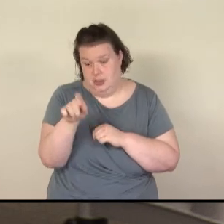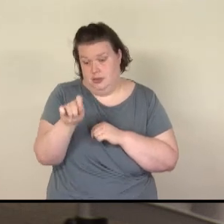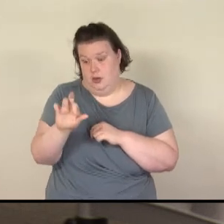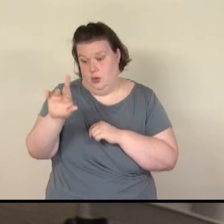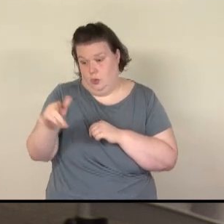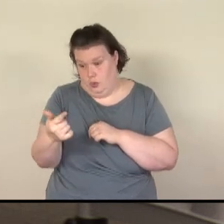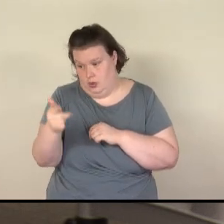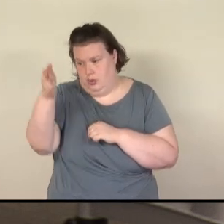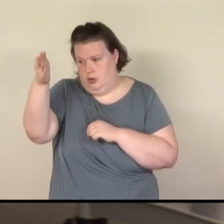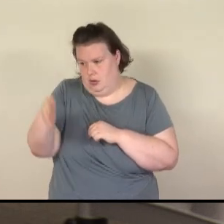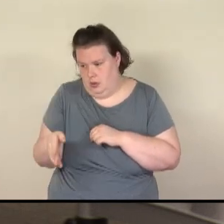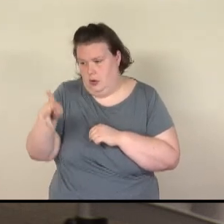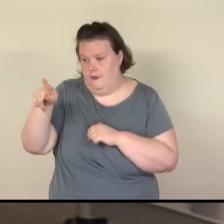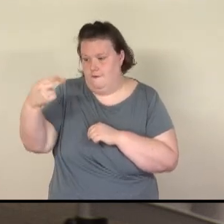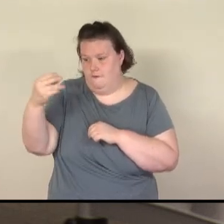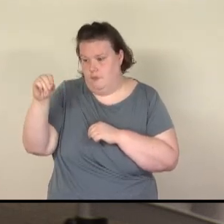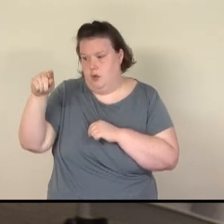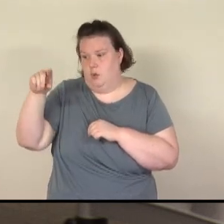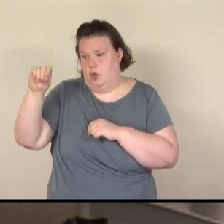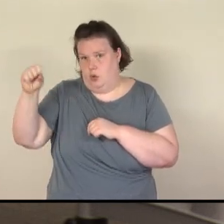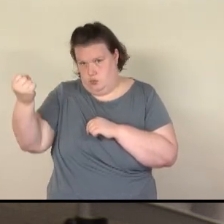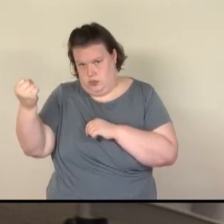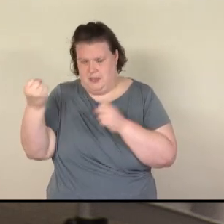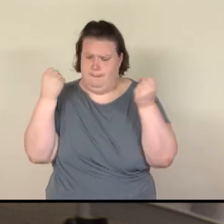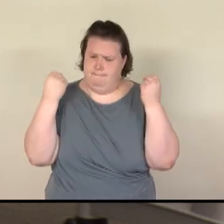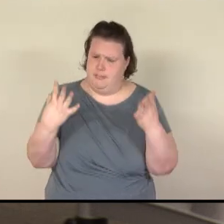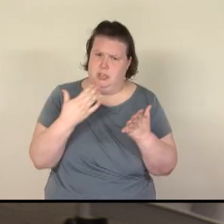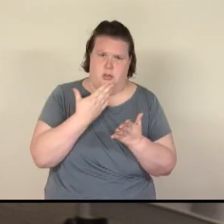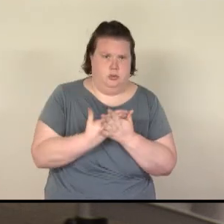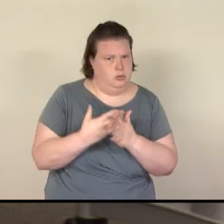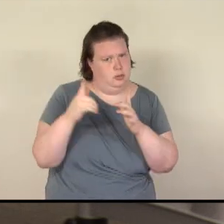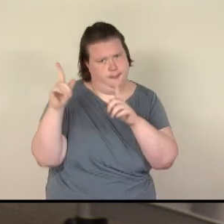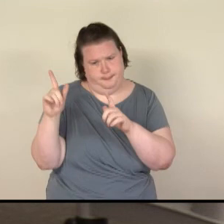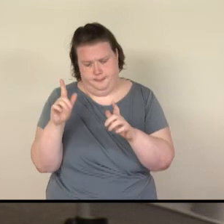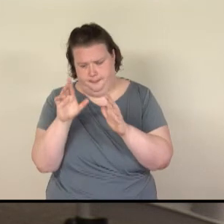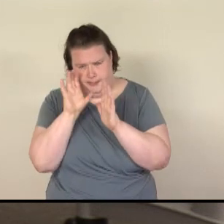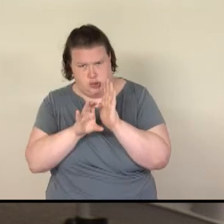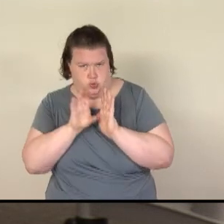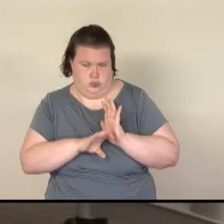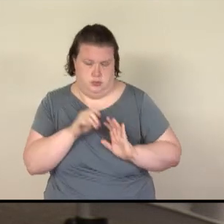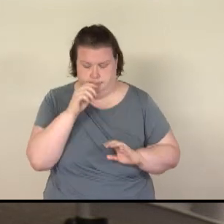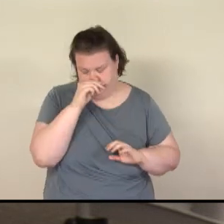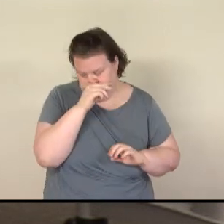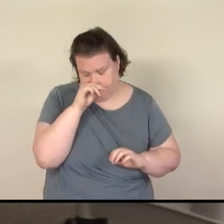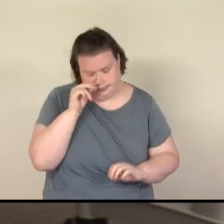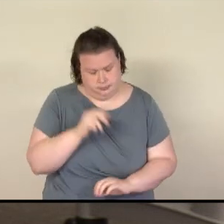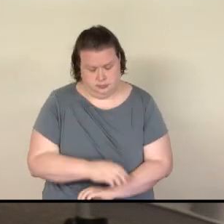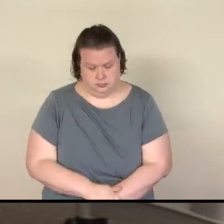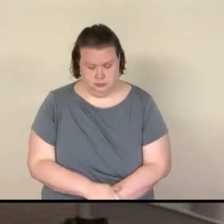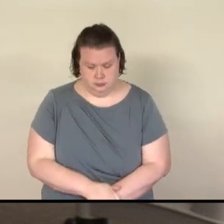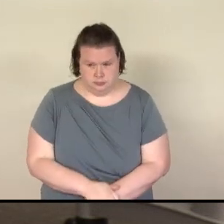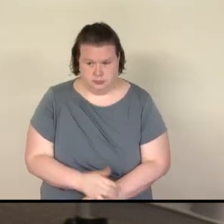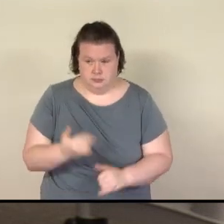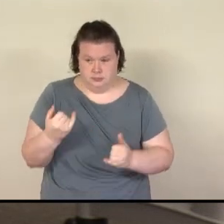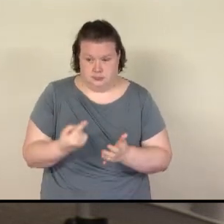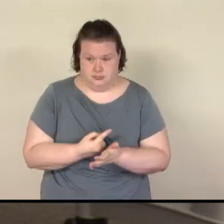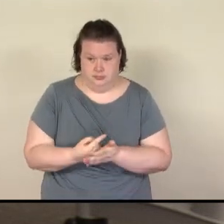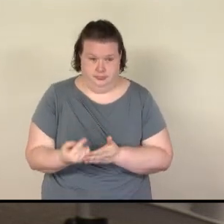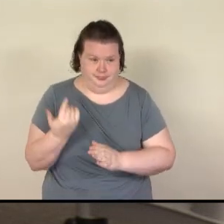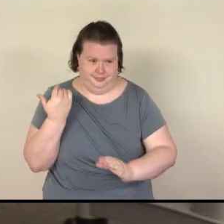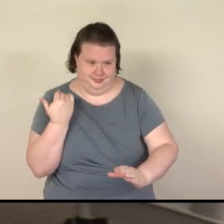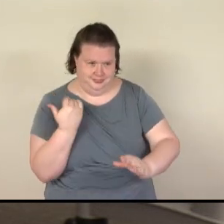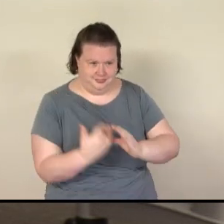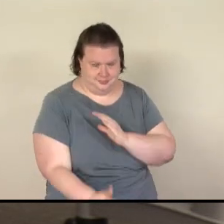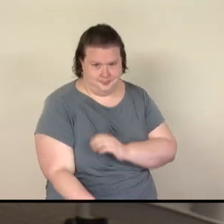wacoisd.org/photos. There's all sorts of great pictures from our communications team there. This week in your email, you should have received some